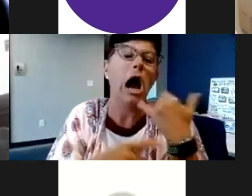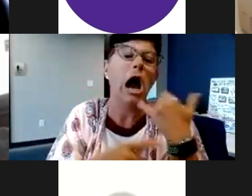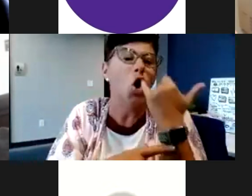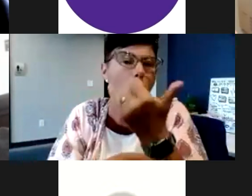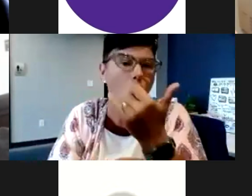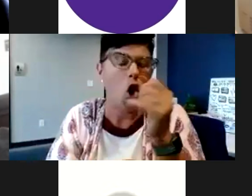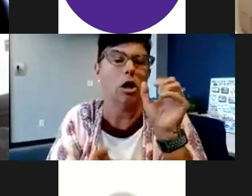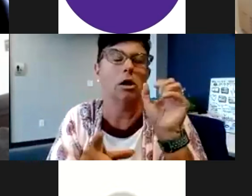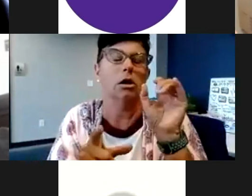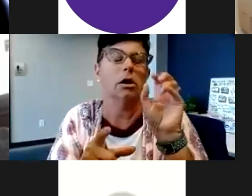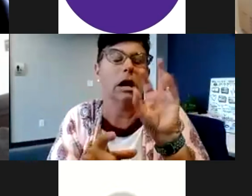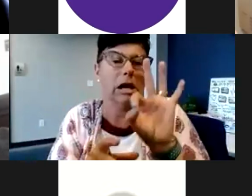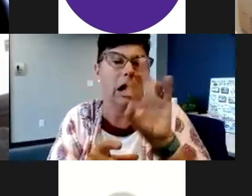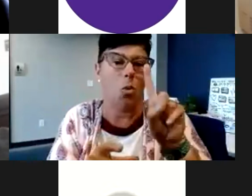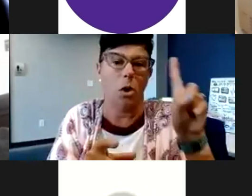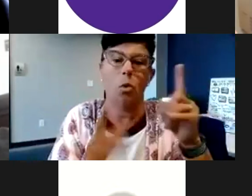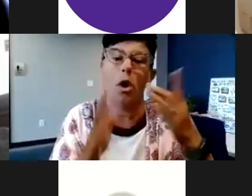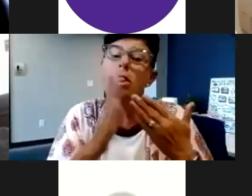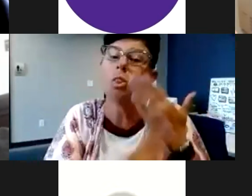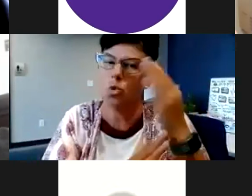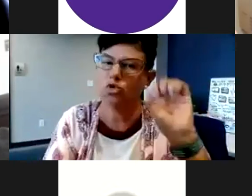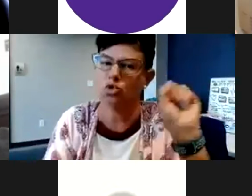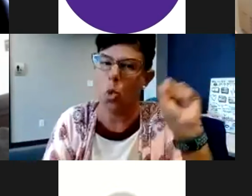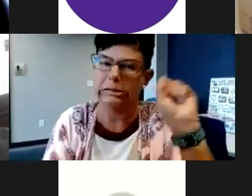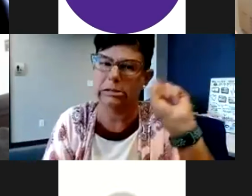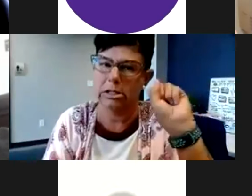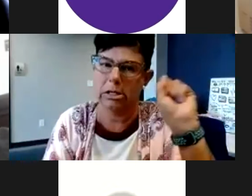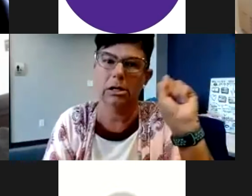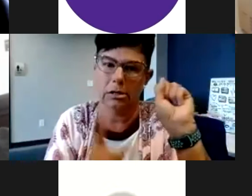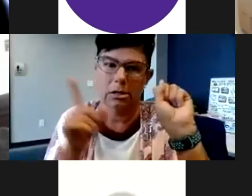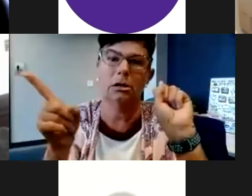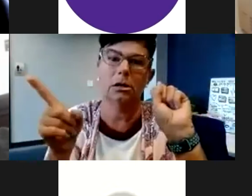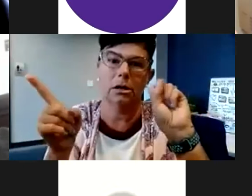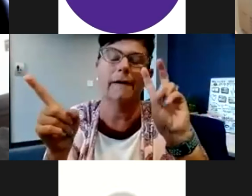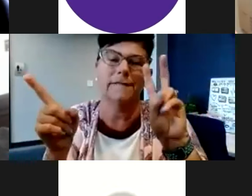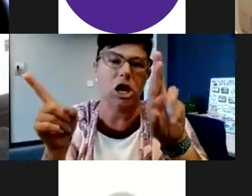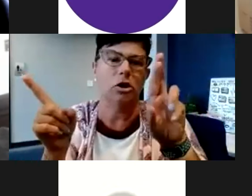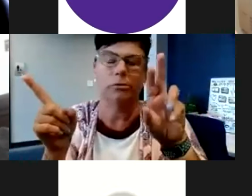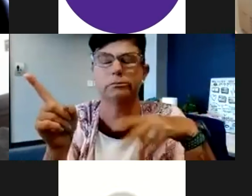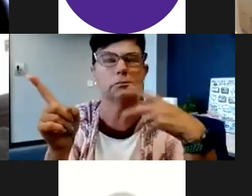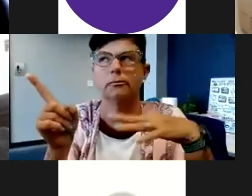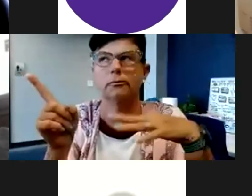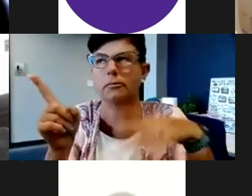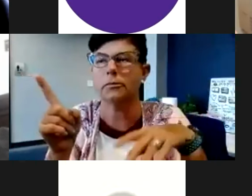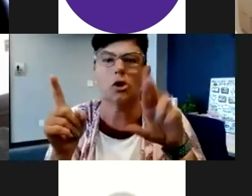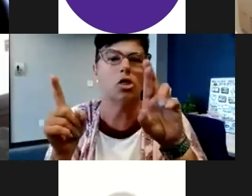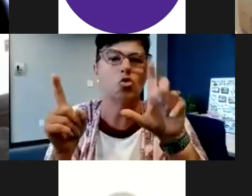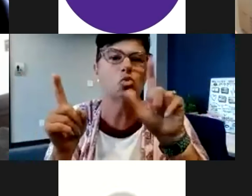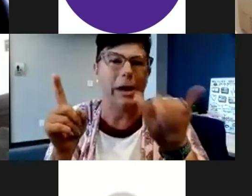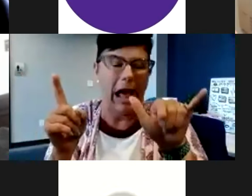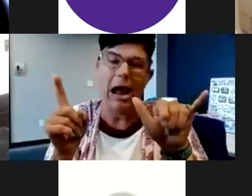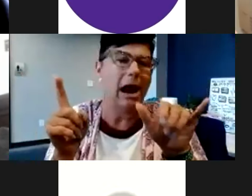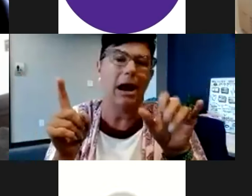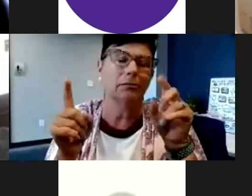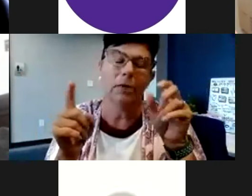if they needed help and if they were hurt. And so I was able to call 911 through Sorensen via